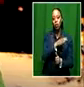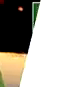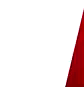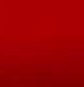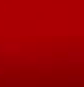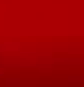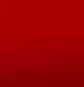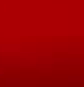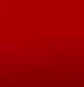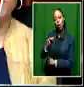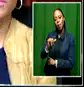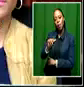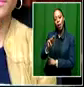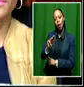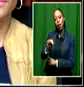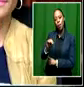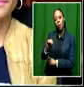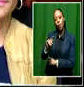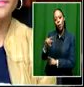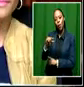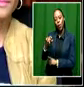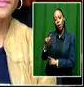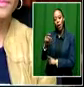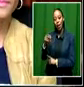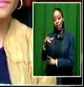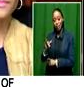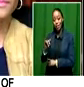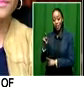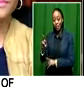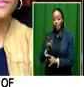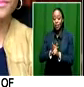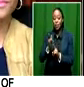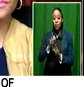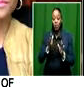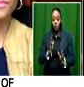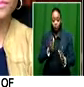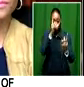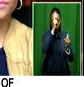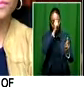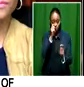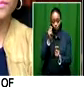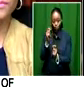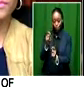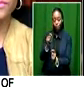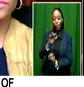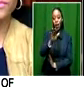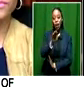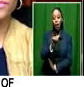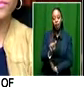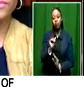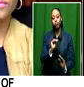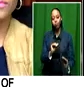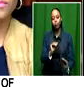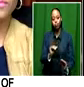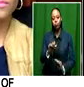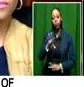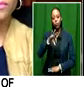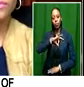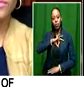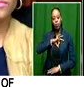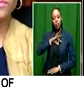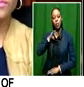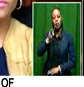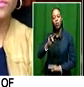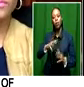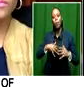Professor Mamogeti Mapakeng. She has been named the winner of the inaugural Africa Education Medal, which was